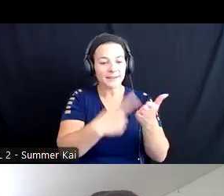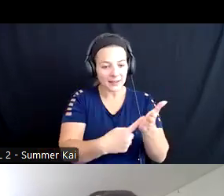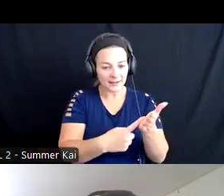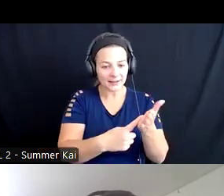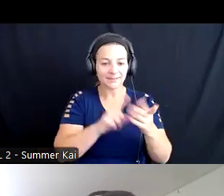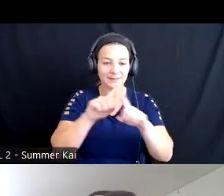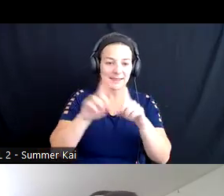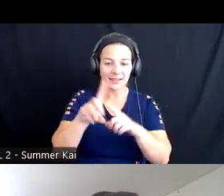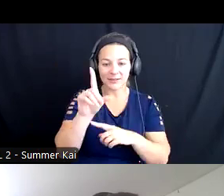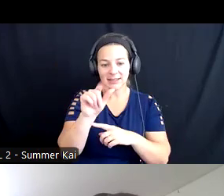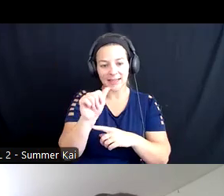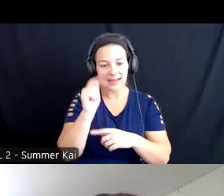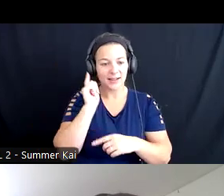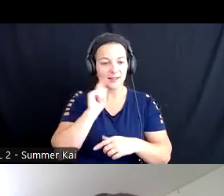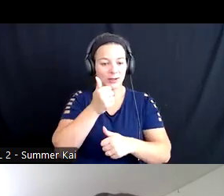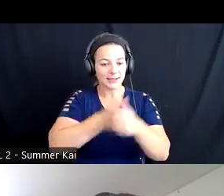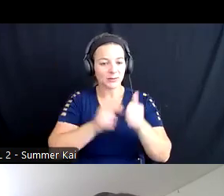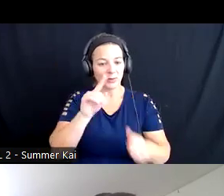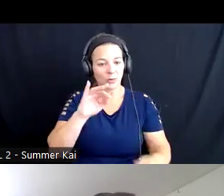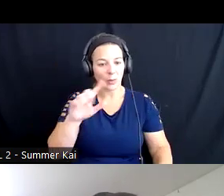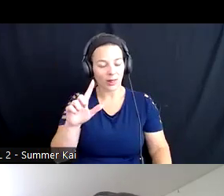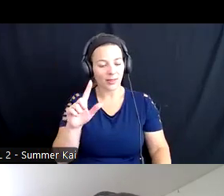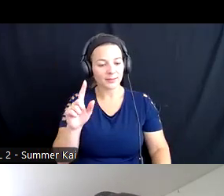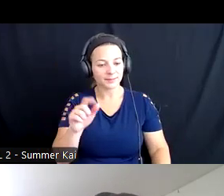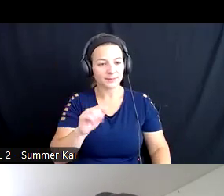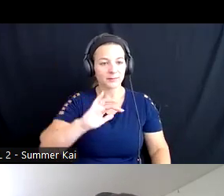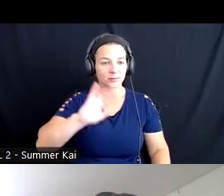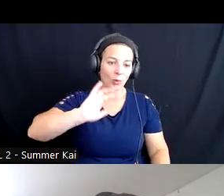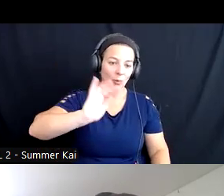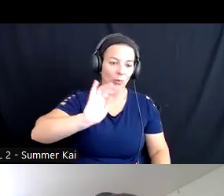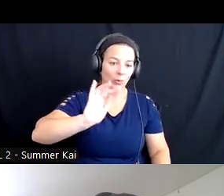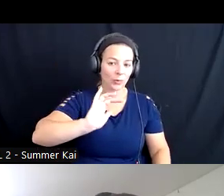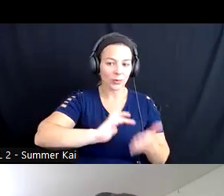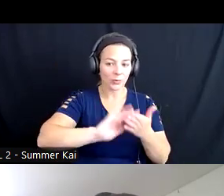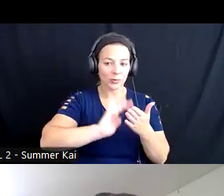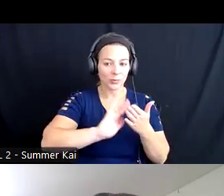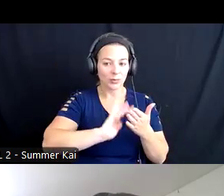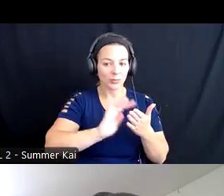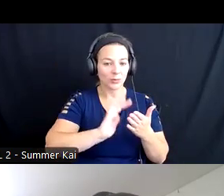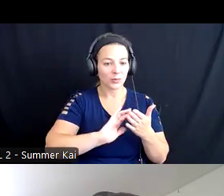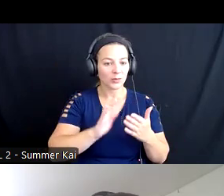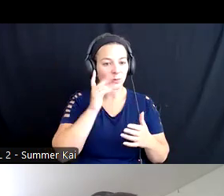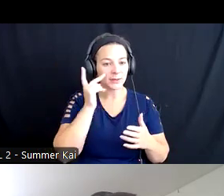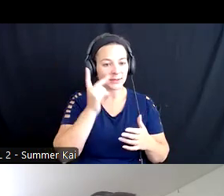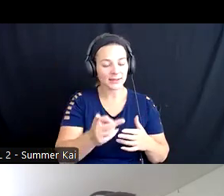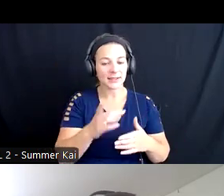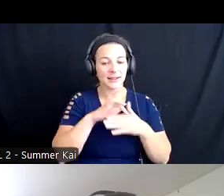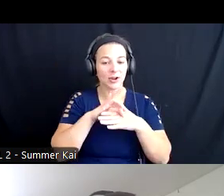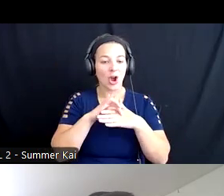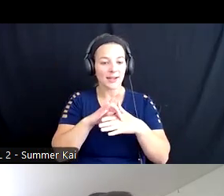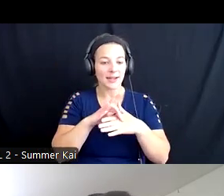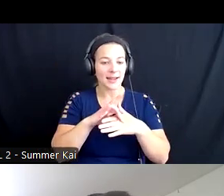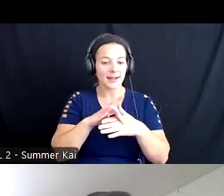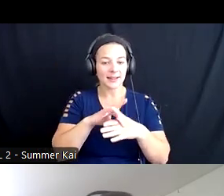data points throughout the tool. We can just scroll down, and what you'll notice is that the content is divided into